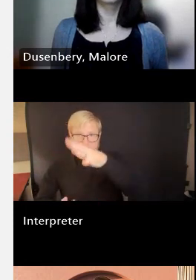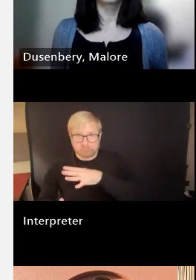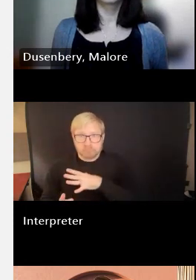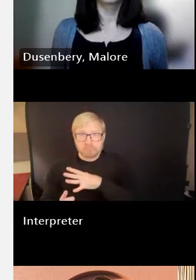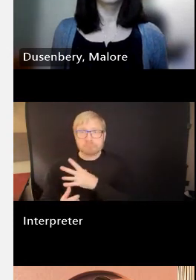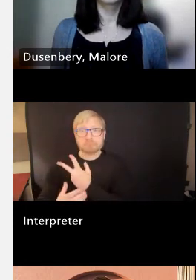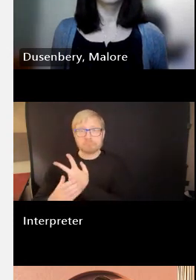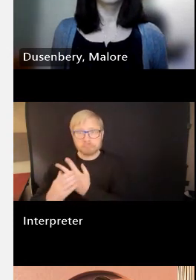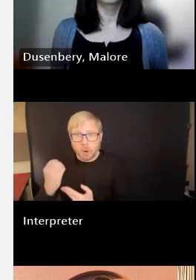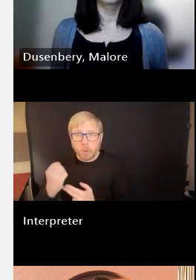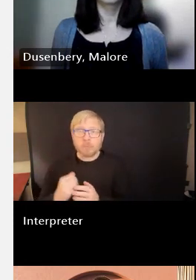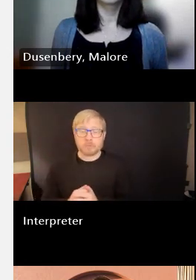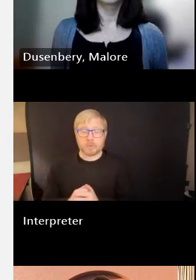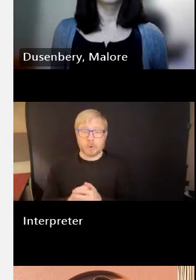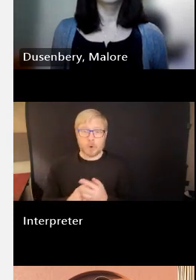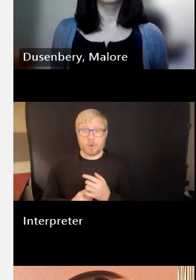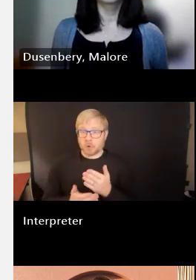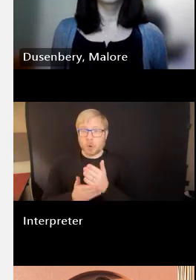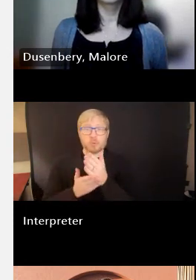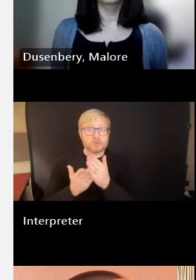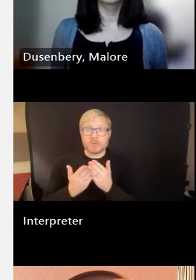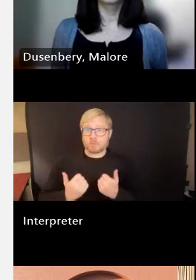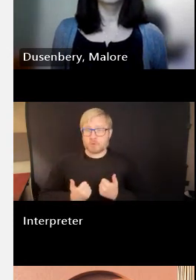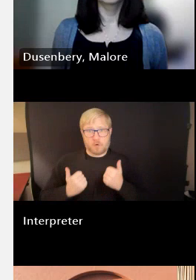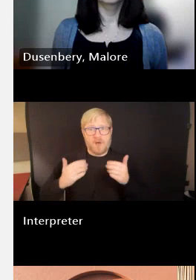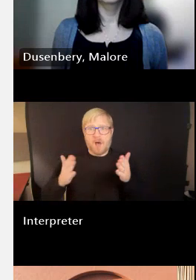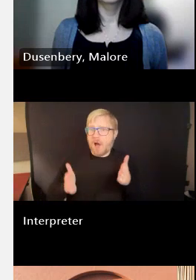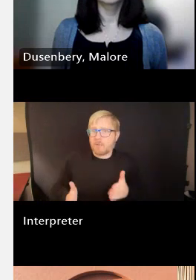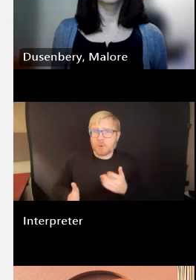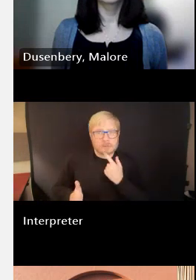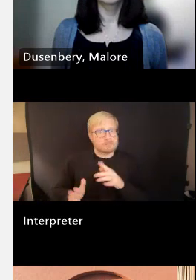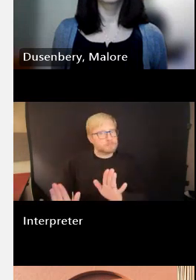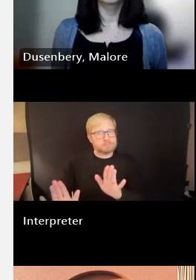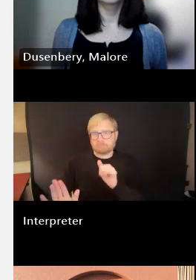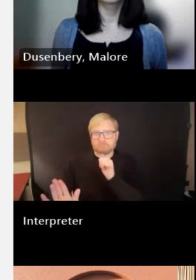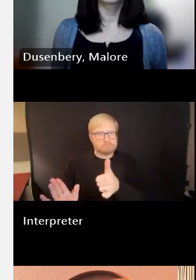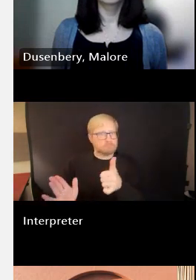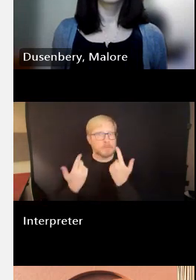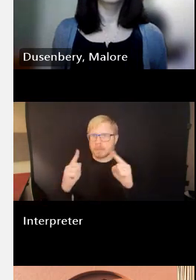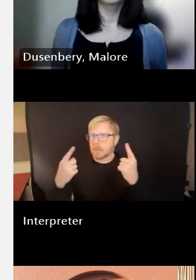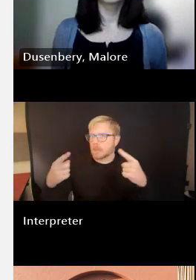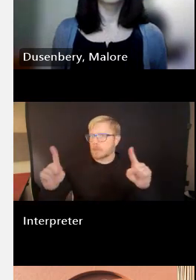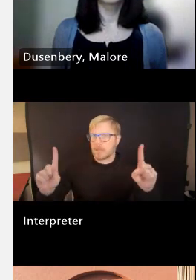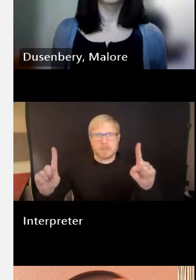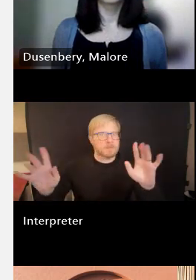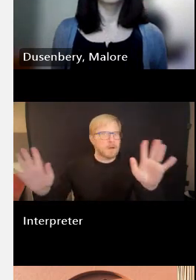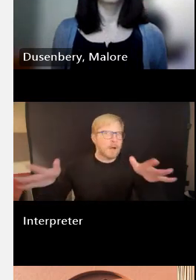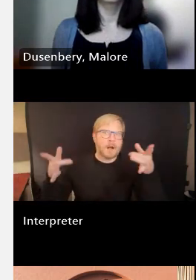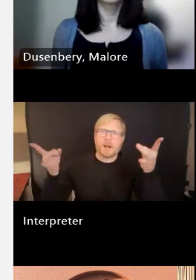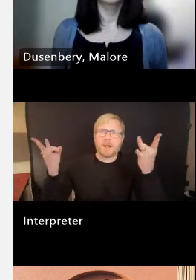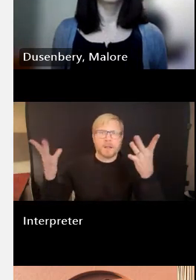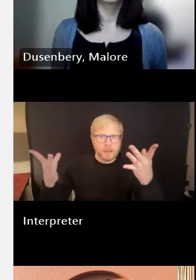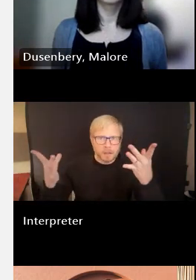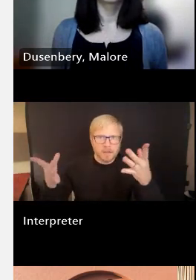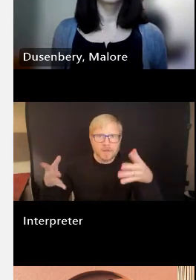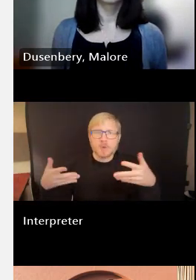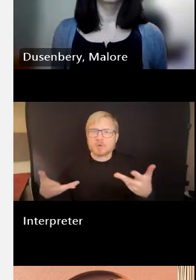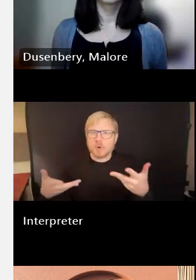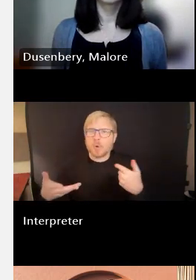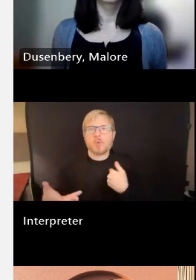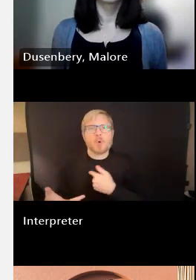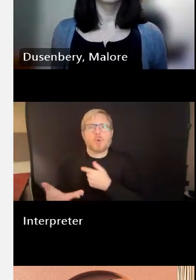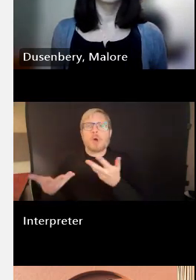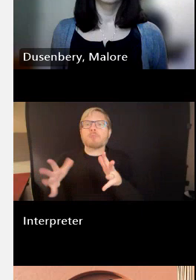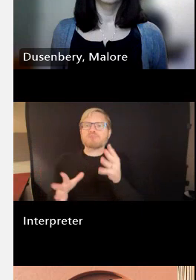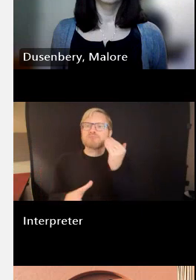survivors who said it didn't work. And so, of course, we work in this field and we know that sometimes the legal system